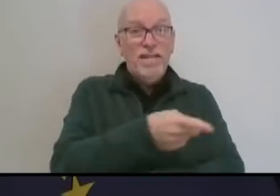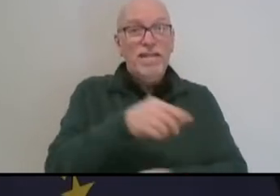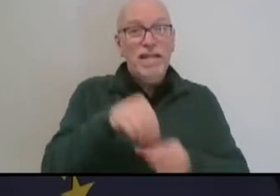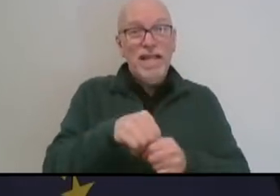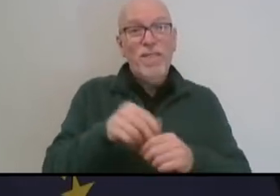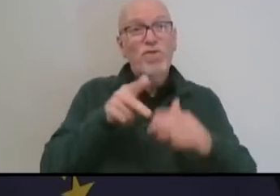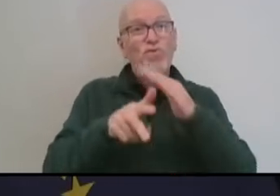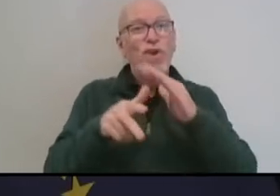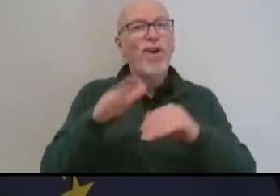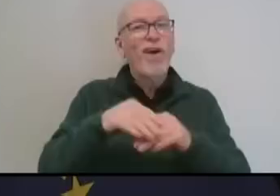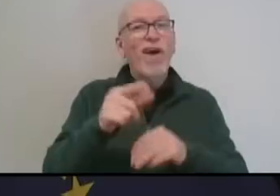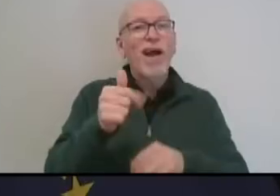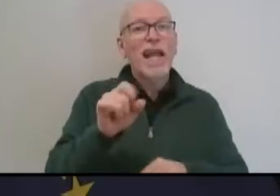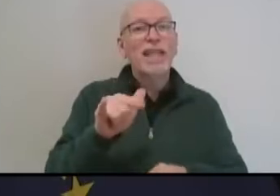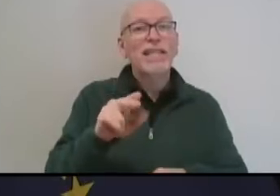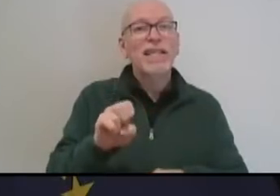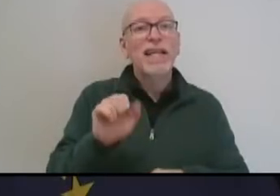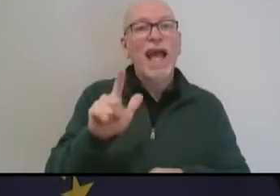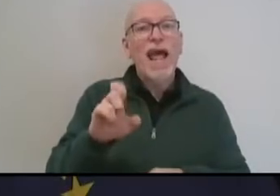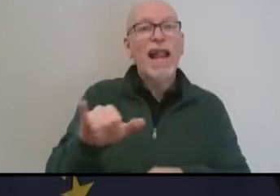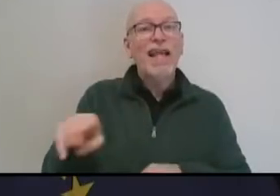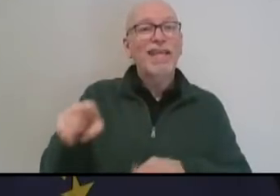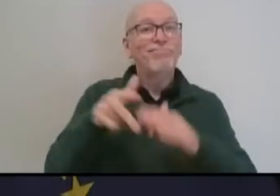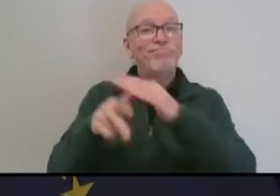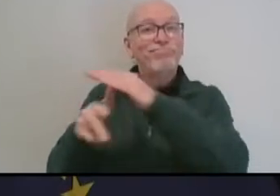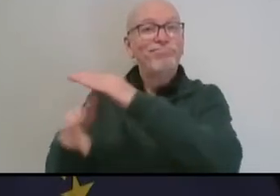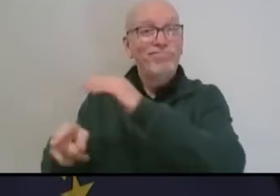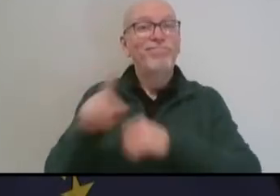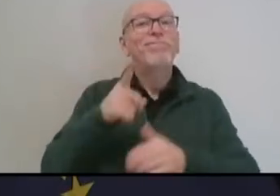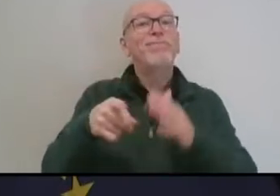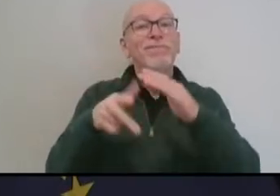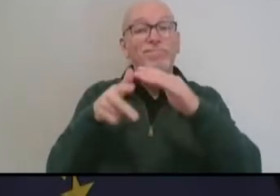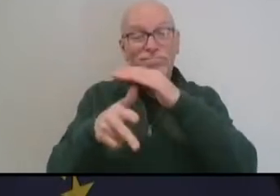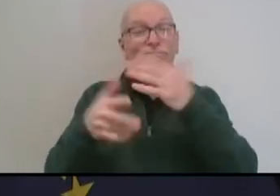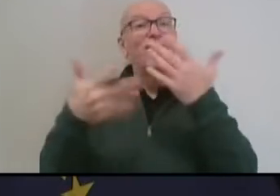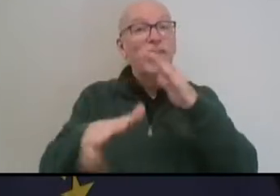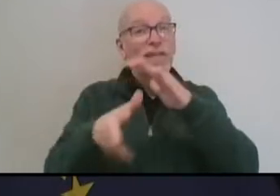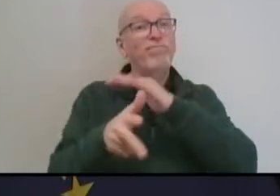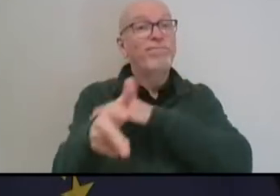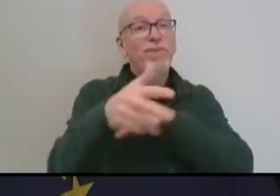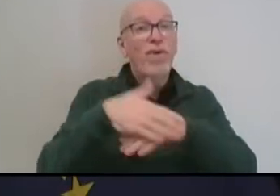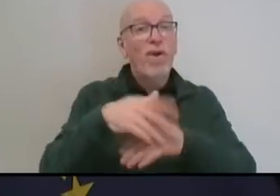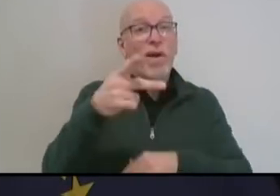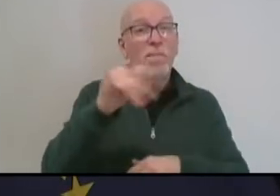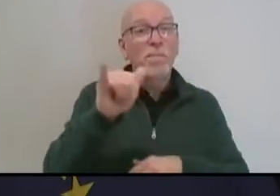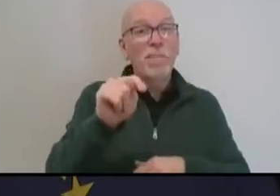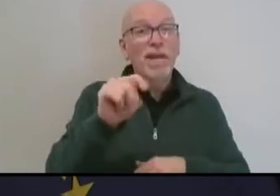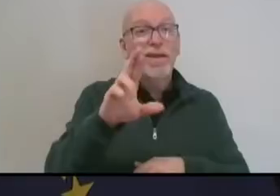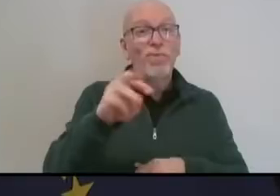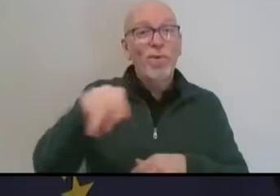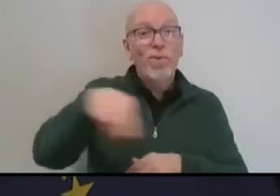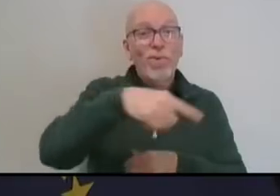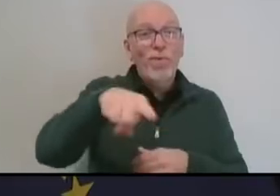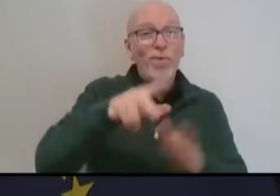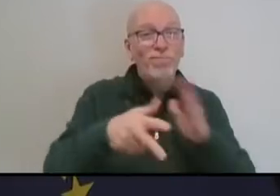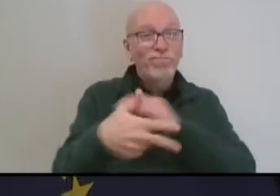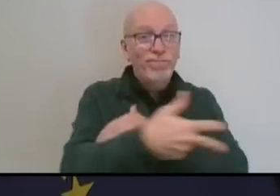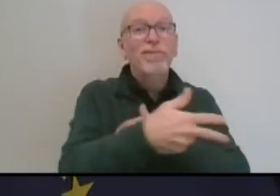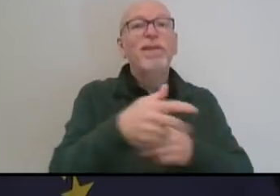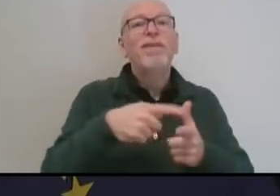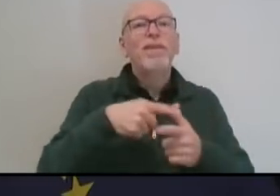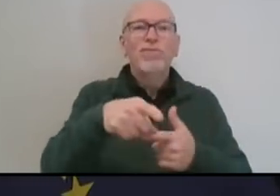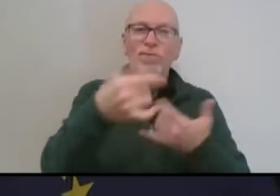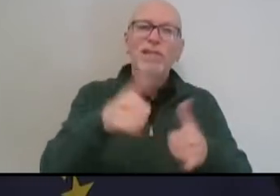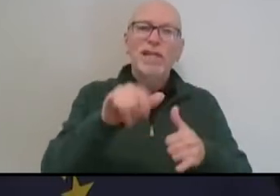garages on Gasoline Alley. And then after you get your vaccine, you'll pull out either right onto pit row or right next to pit row. And then, of course, you have to still do